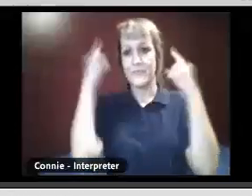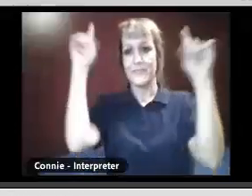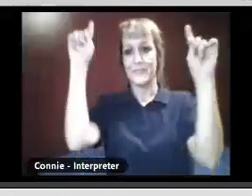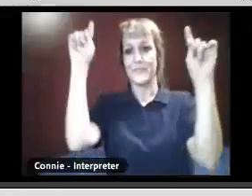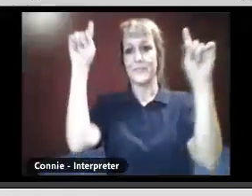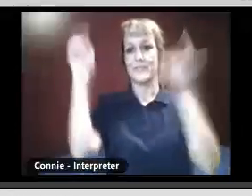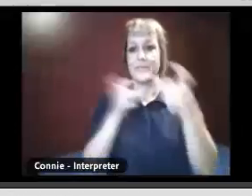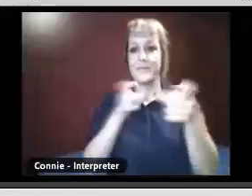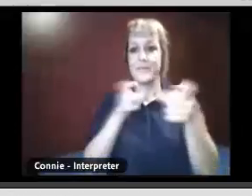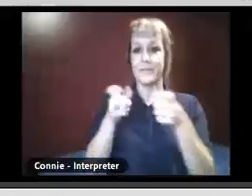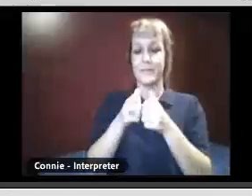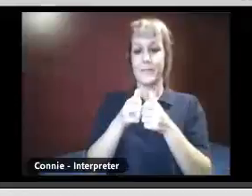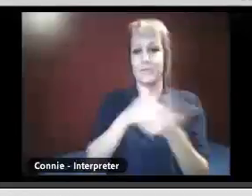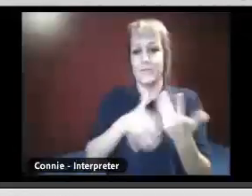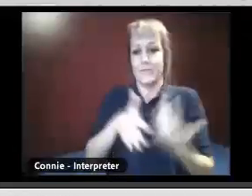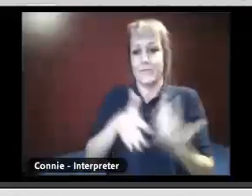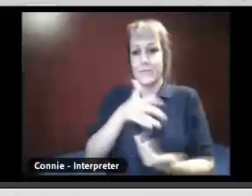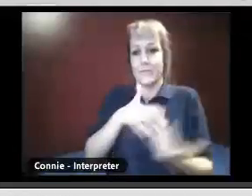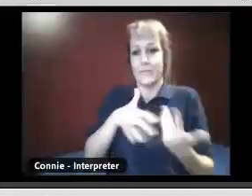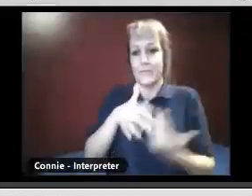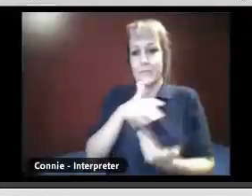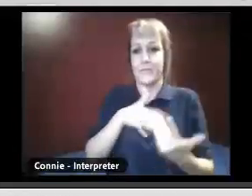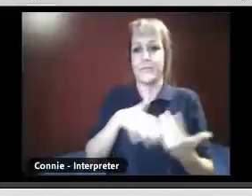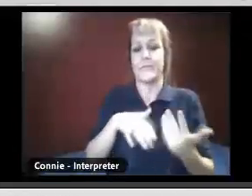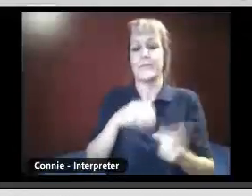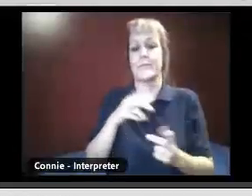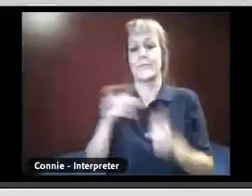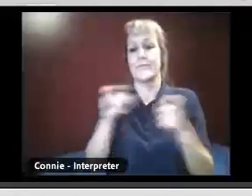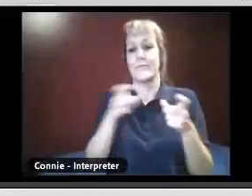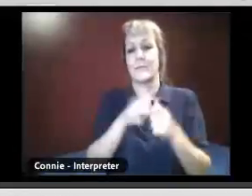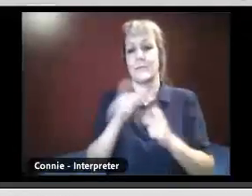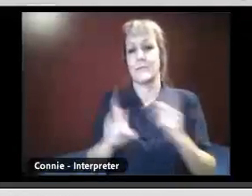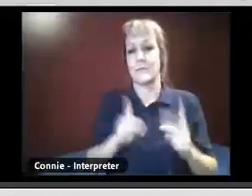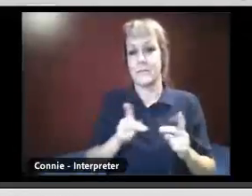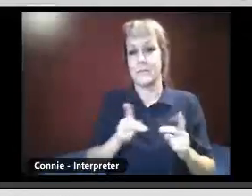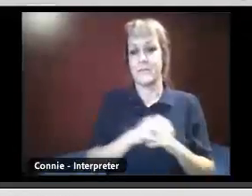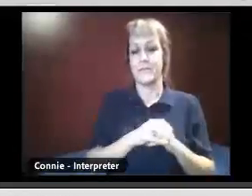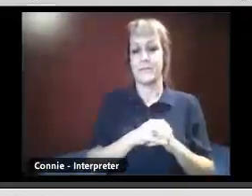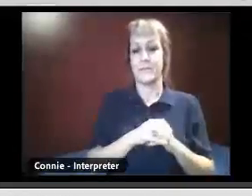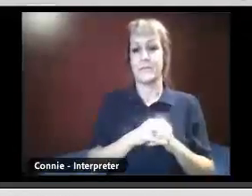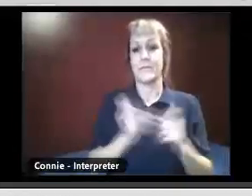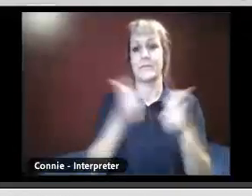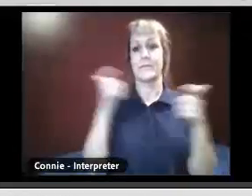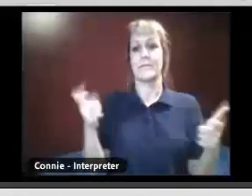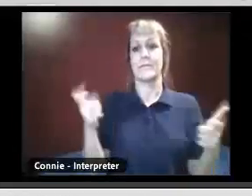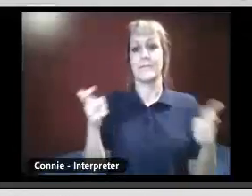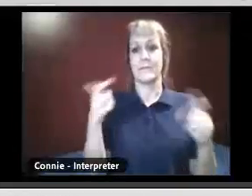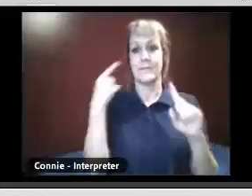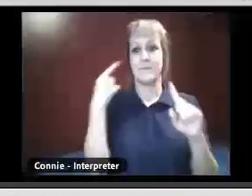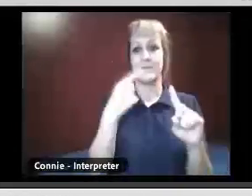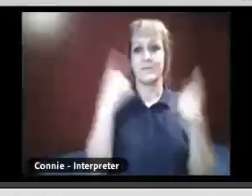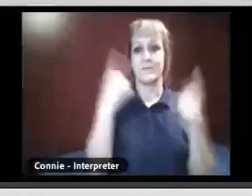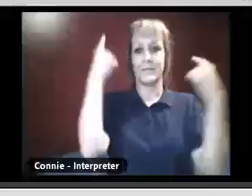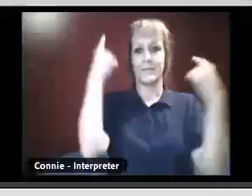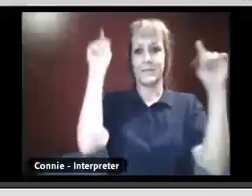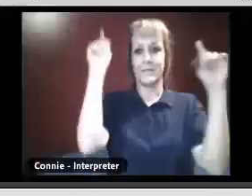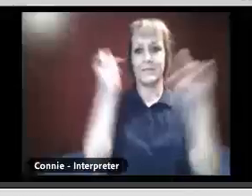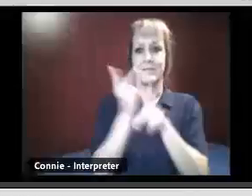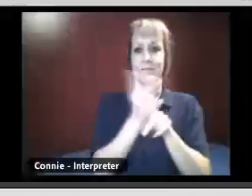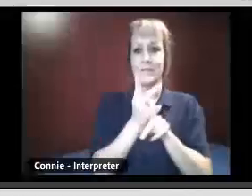the interpersonal dynamics, of dealing with people, which is a big, big essence of successfully supervising